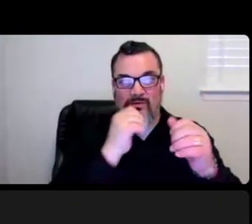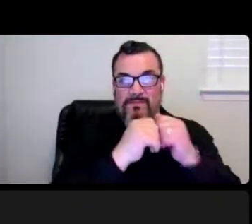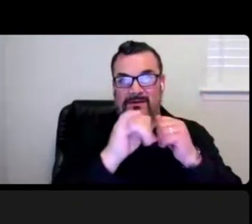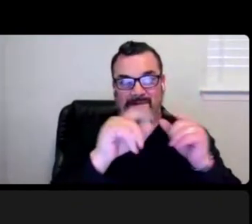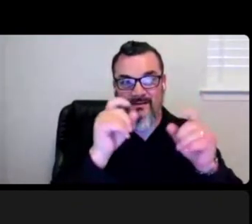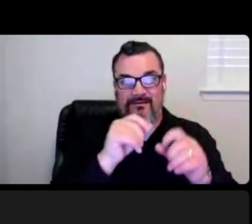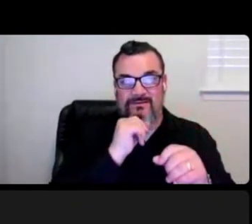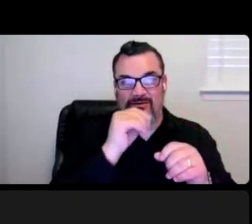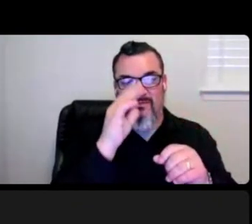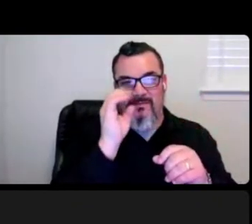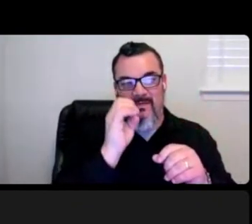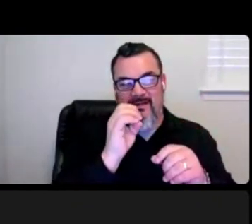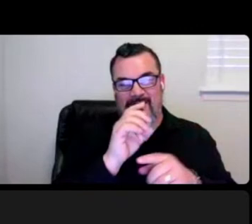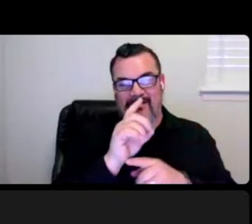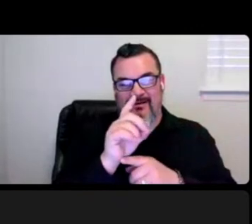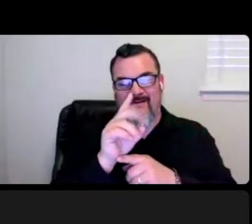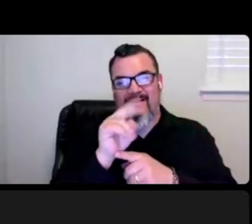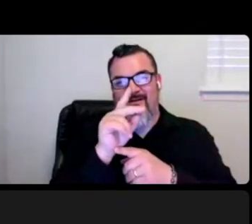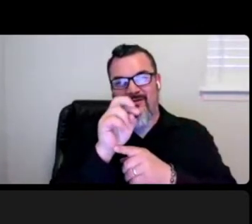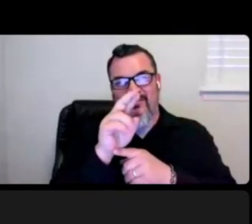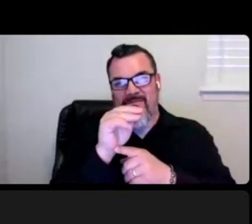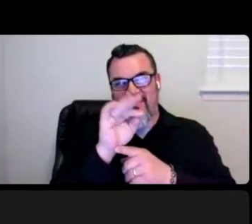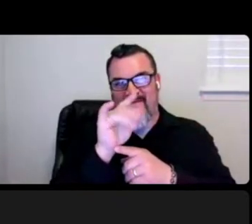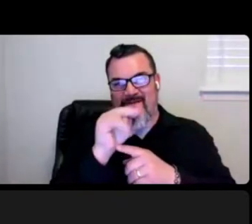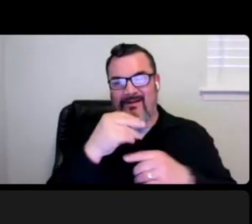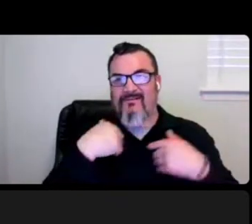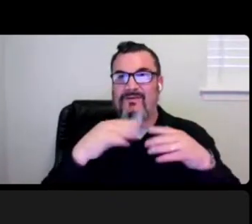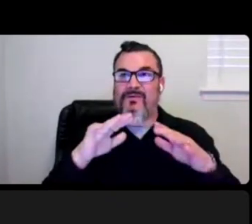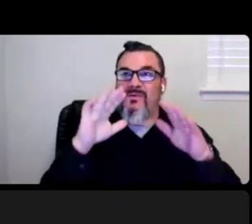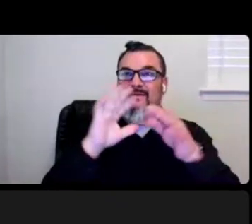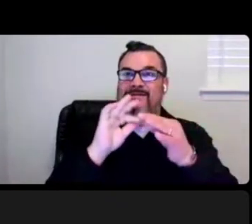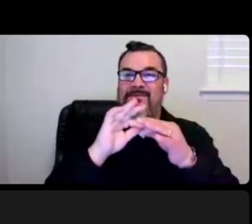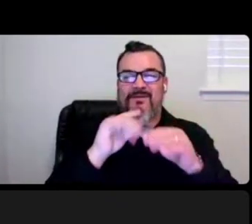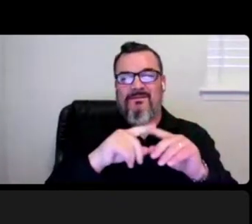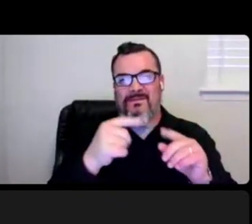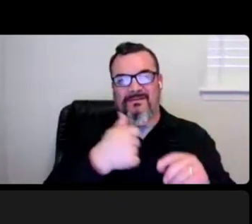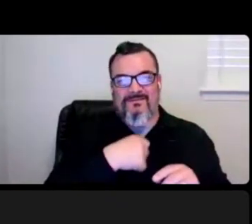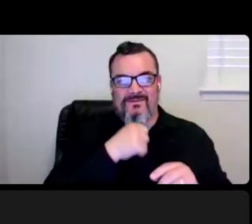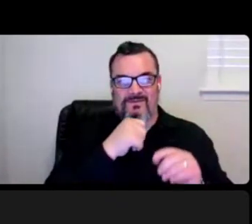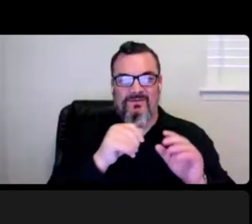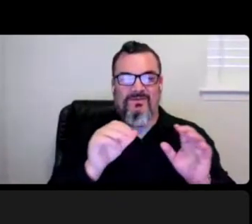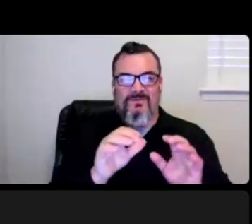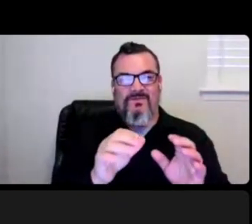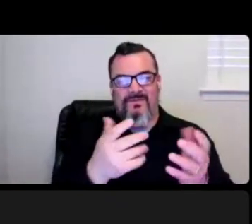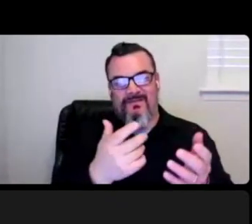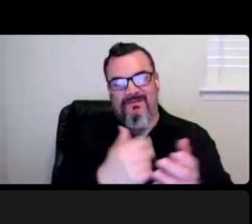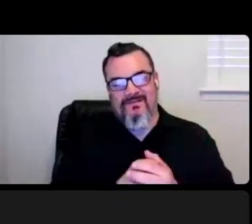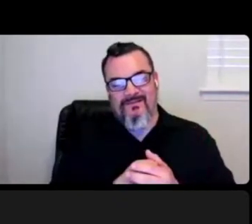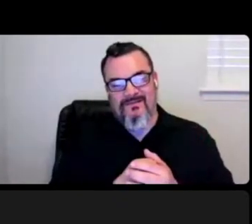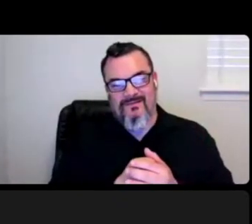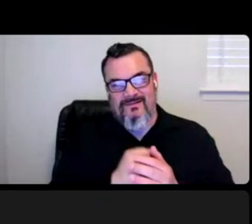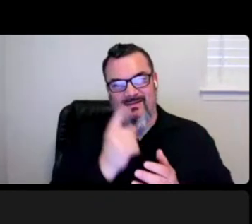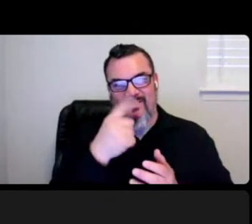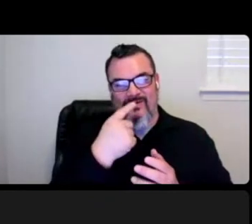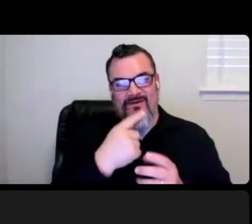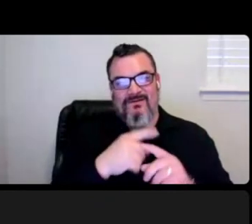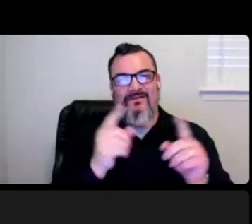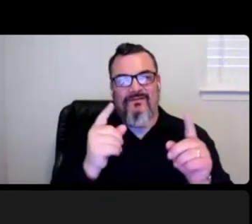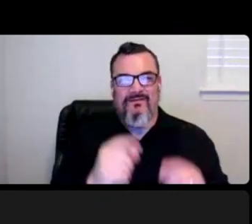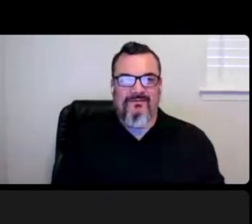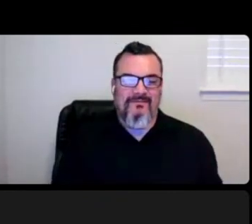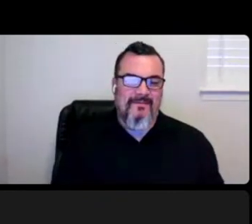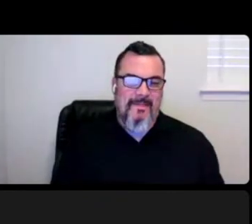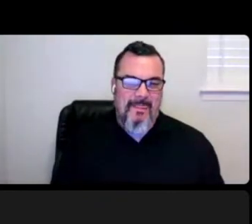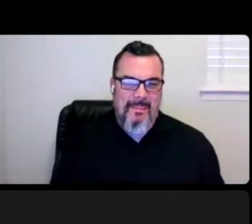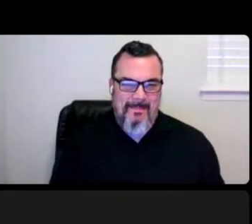you want to pass that test. Don't be Dunder Mifflin. Don't have a great statement and have your work life look real different from it. It's that